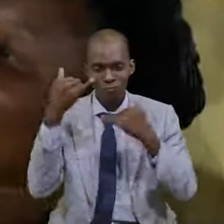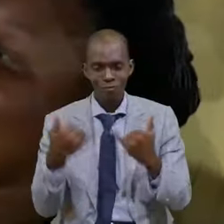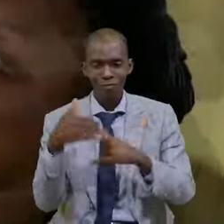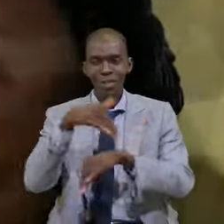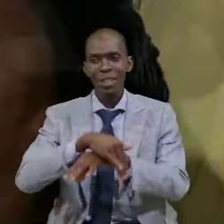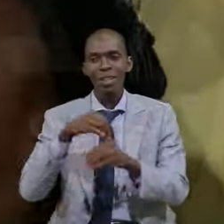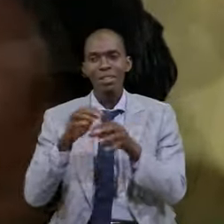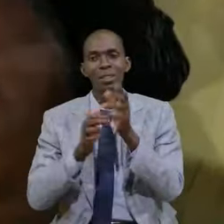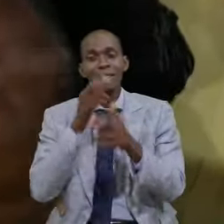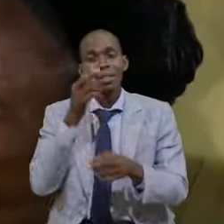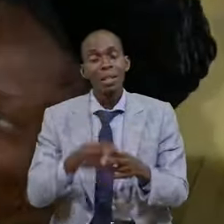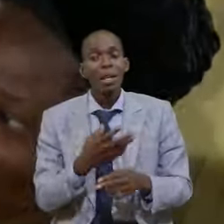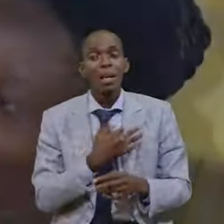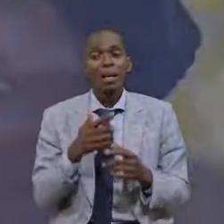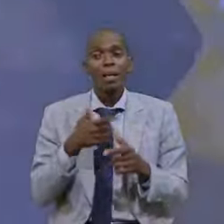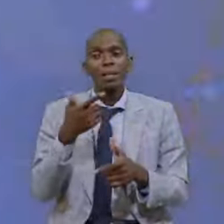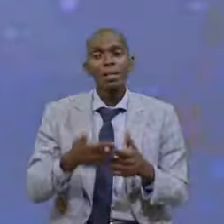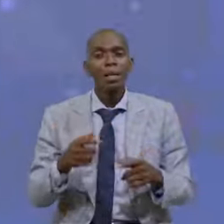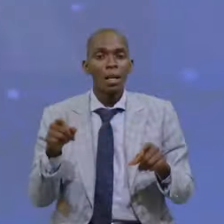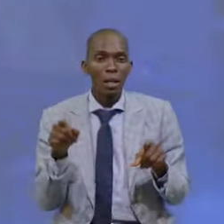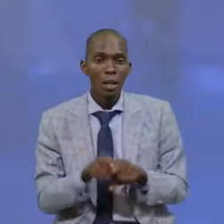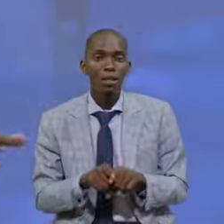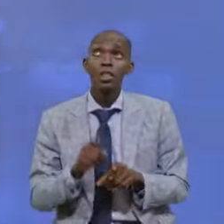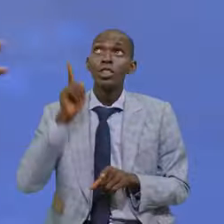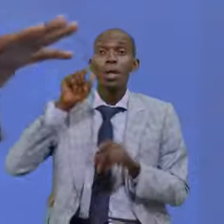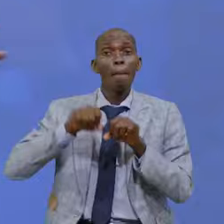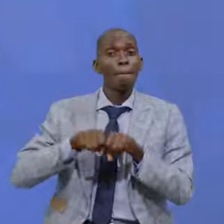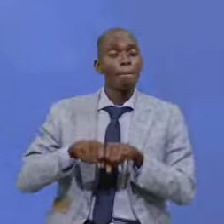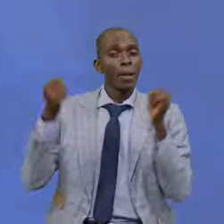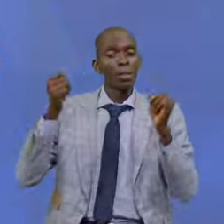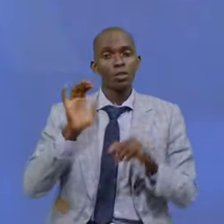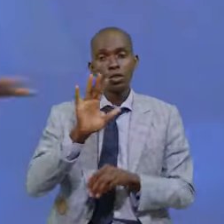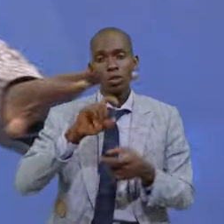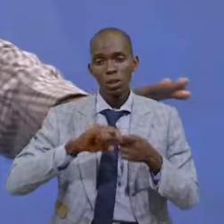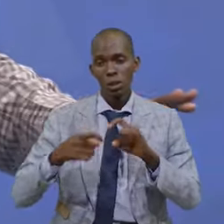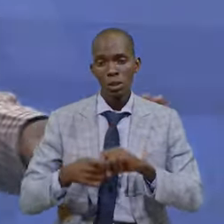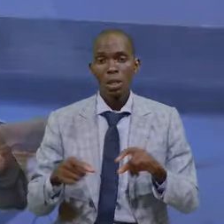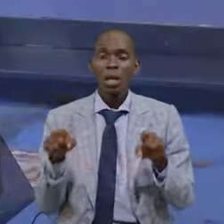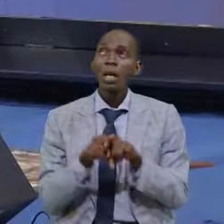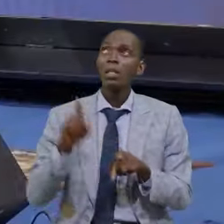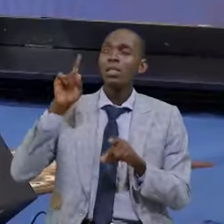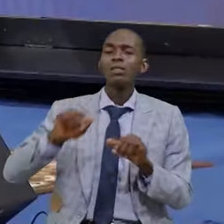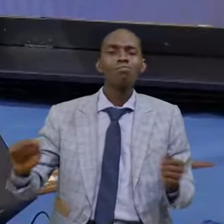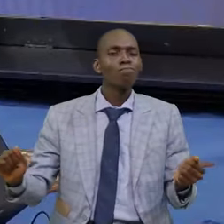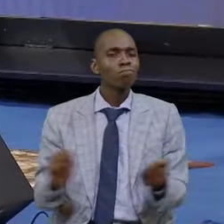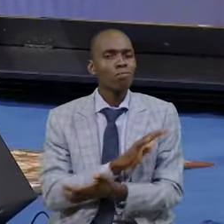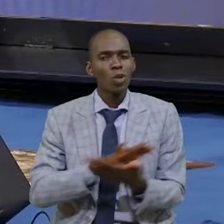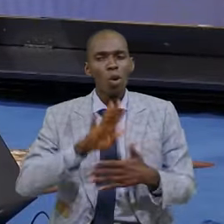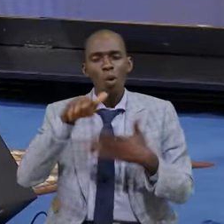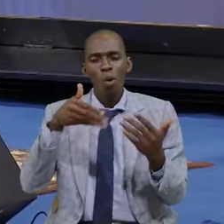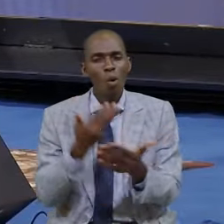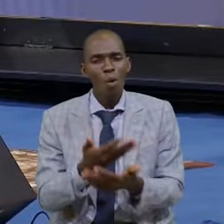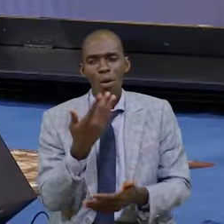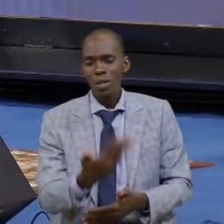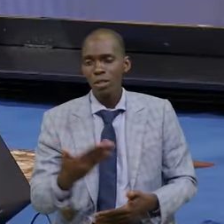And then as he breaks the chain, as he destroys all the things of the flesh that